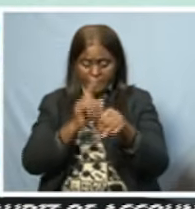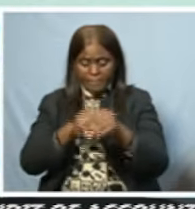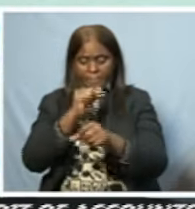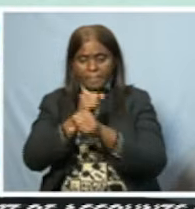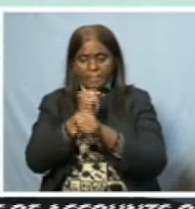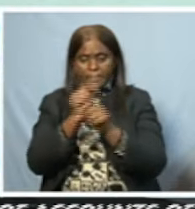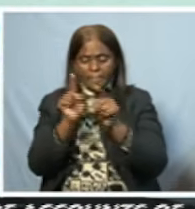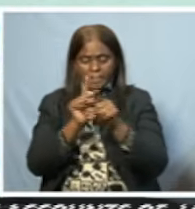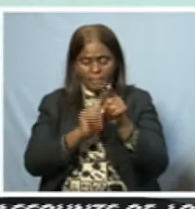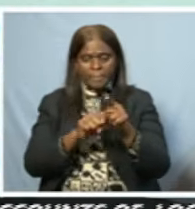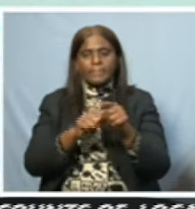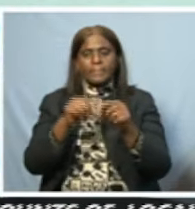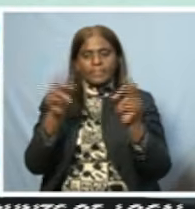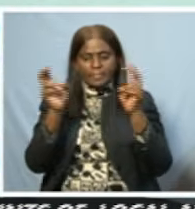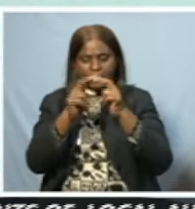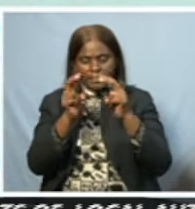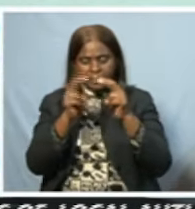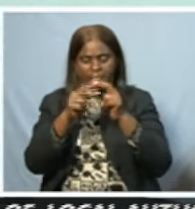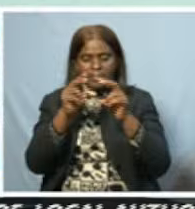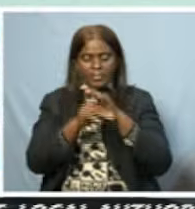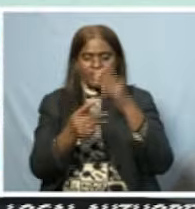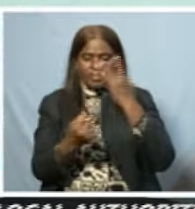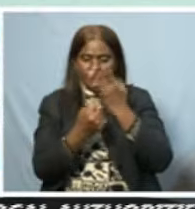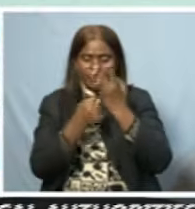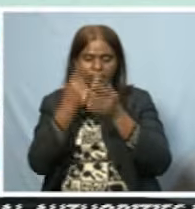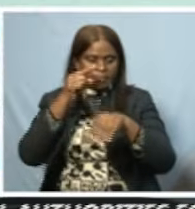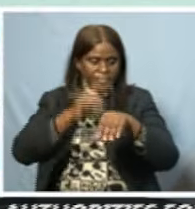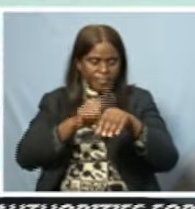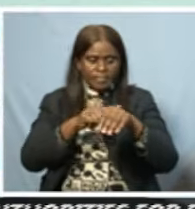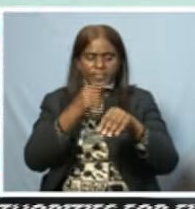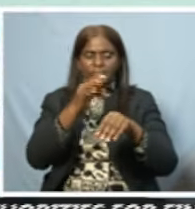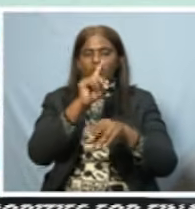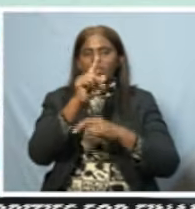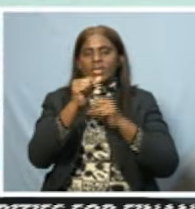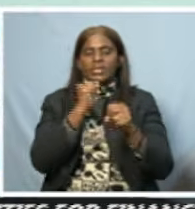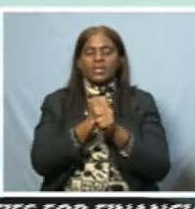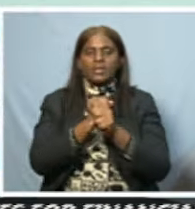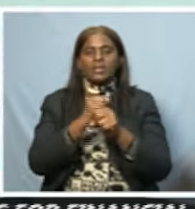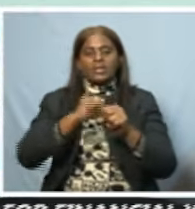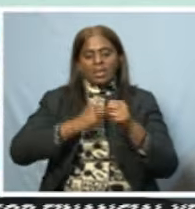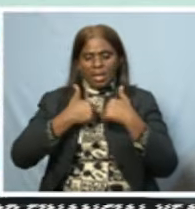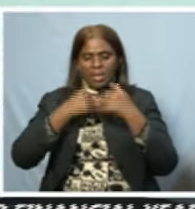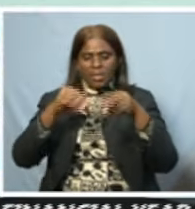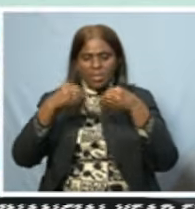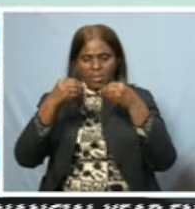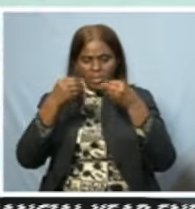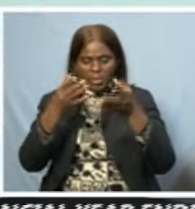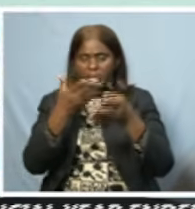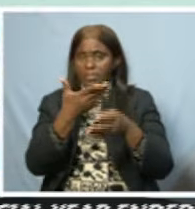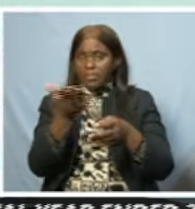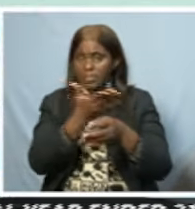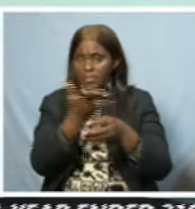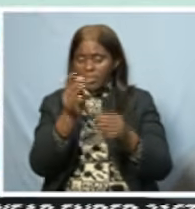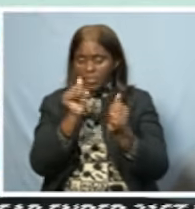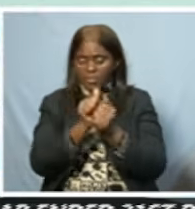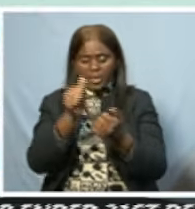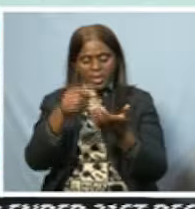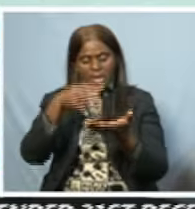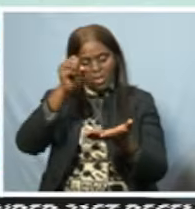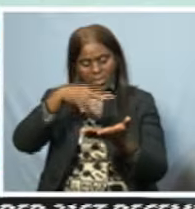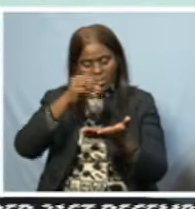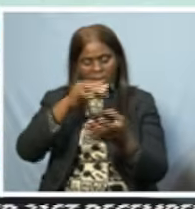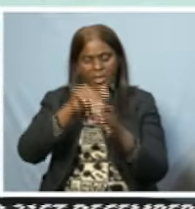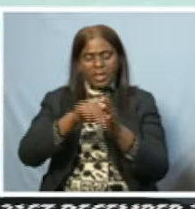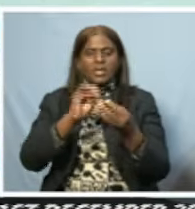have been engaged on contractual terms for a period of 1 year. We have provided copies at